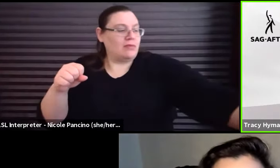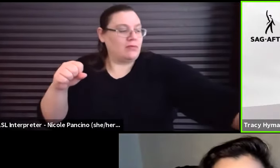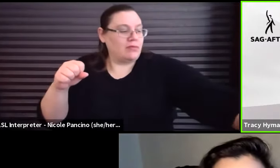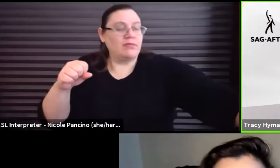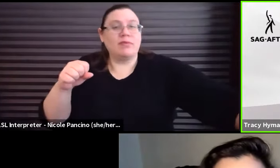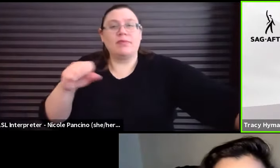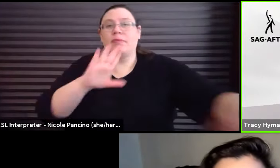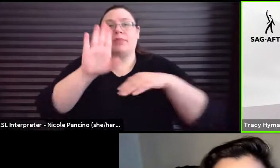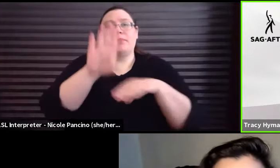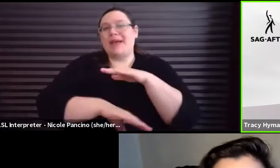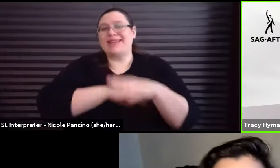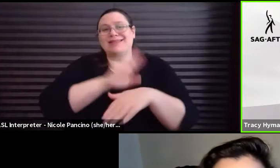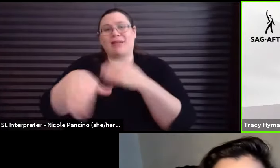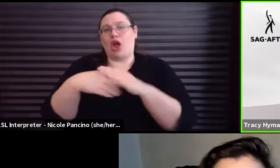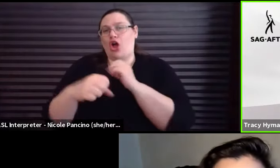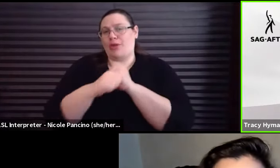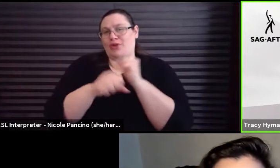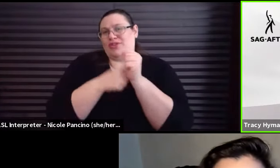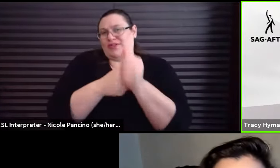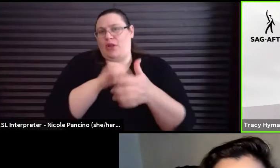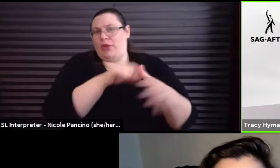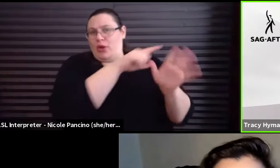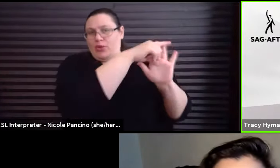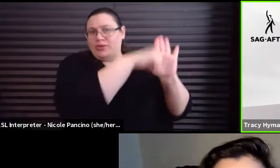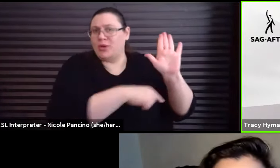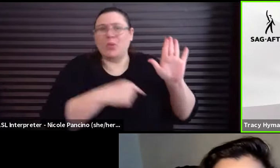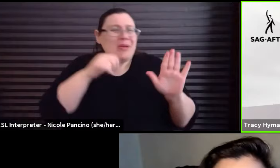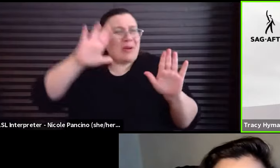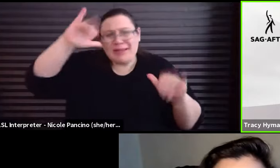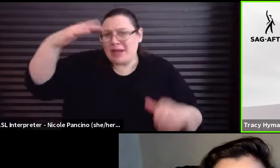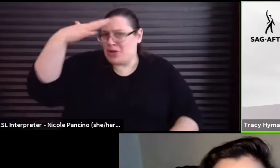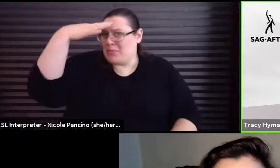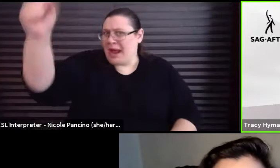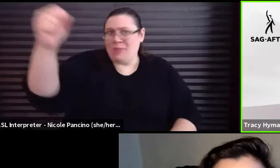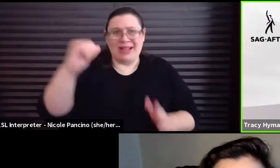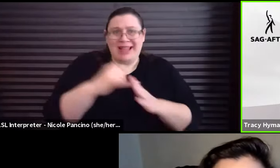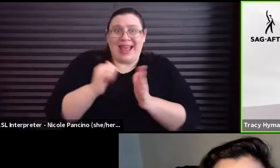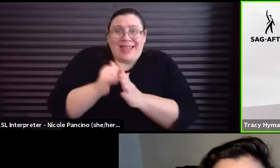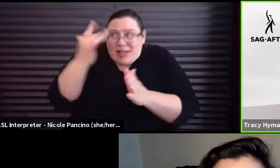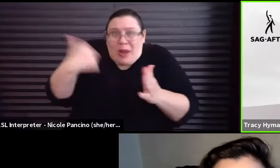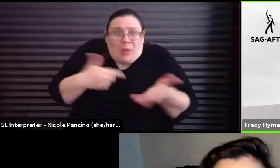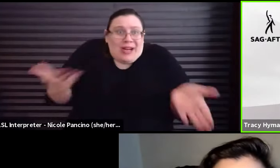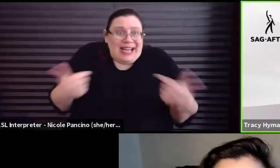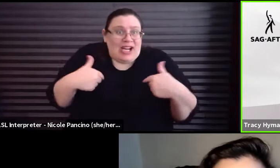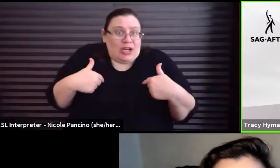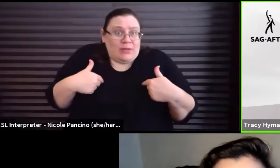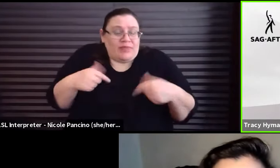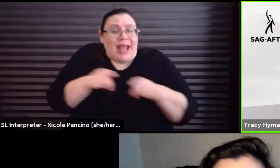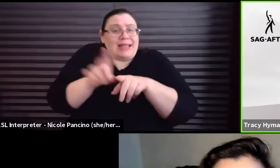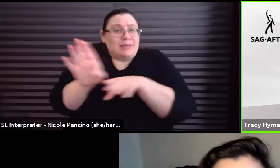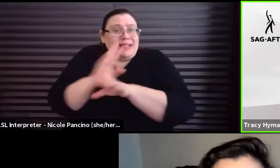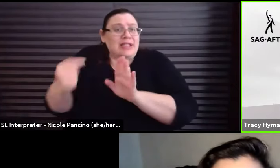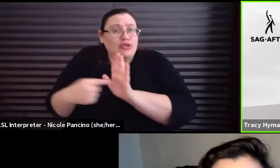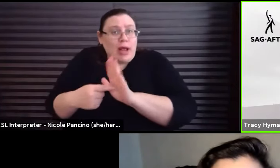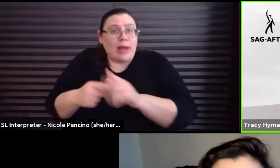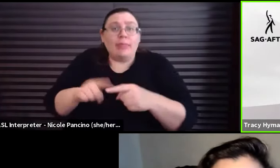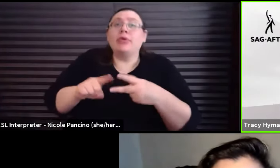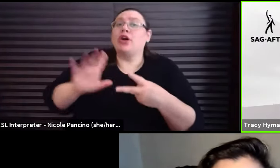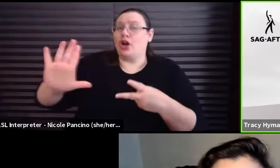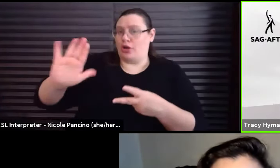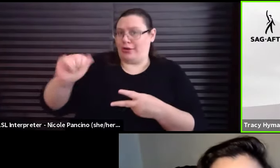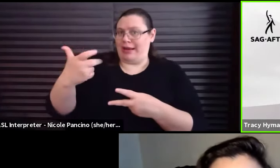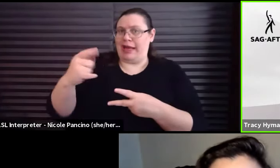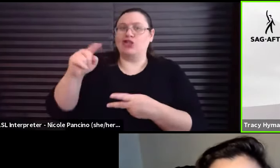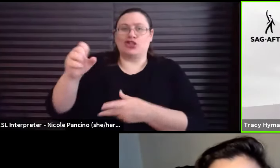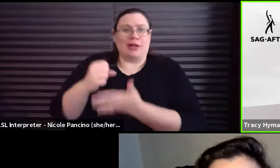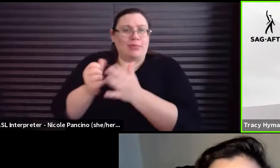but we cannot expect you to memorize this book. That's why we're here, the business reps. Your agent should be able to help you through this.